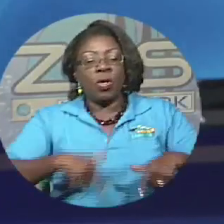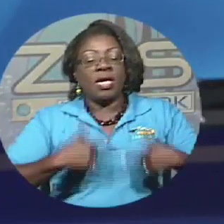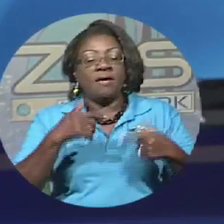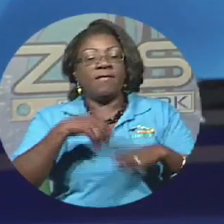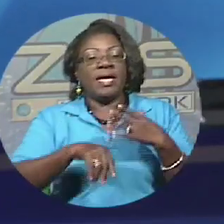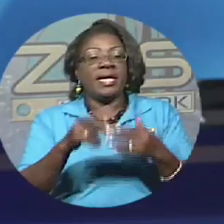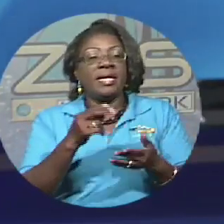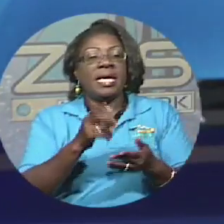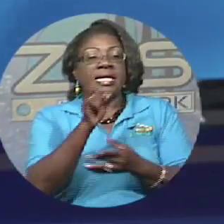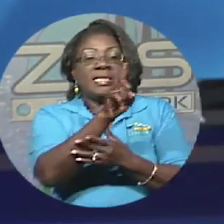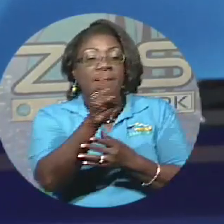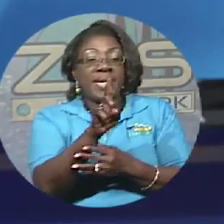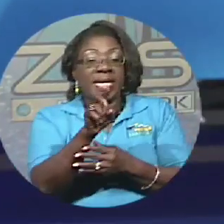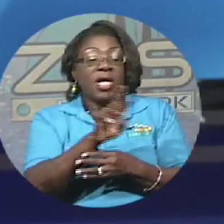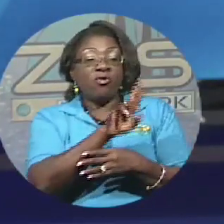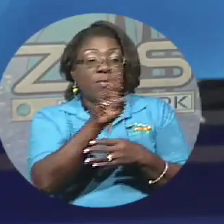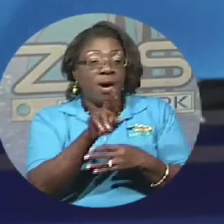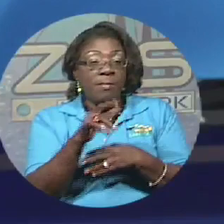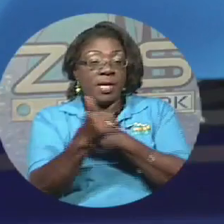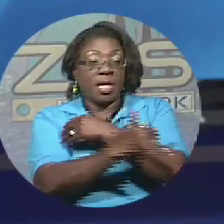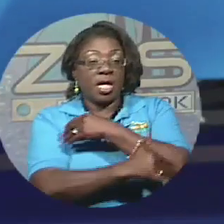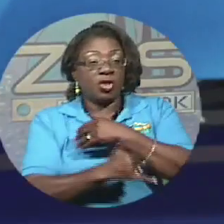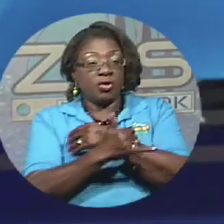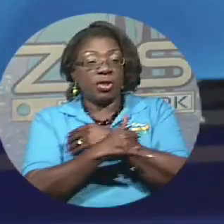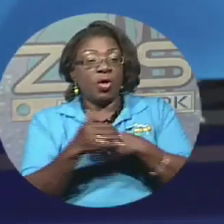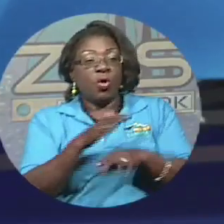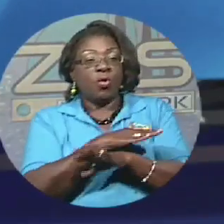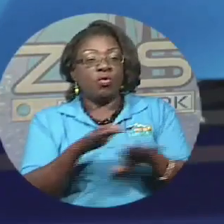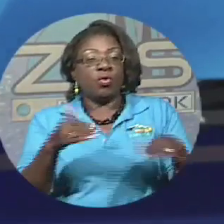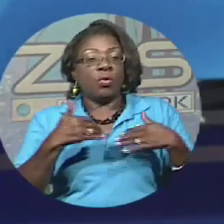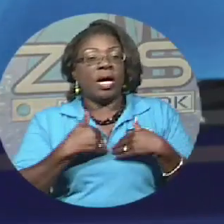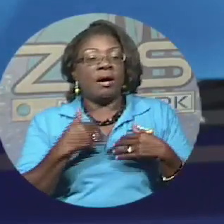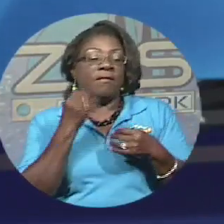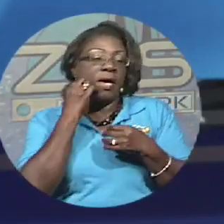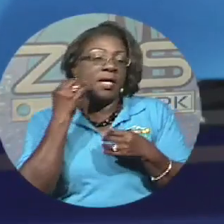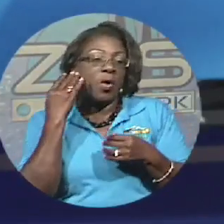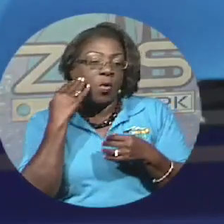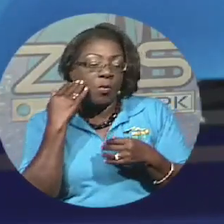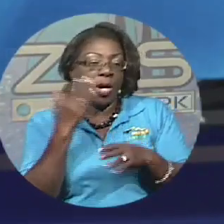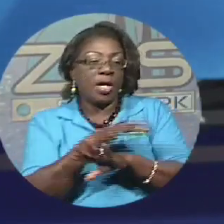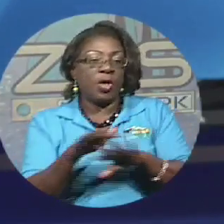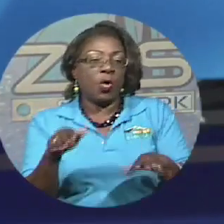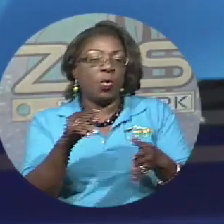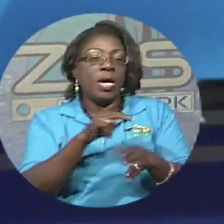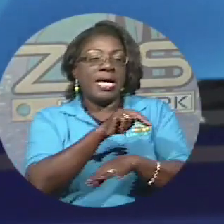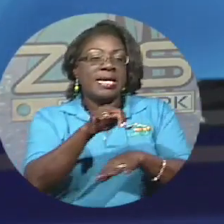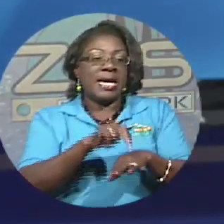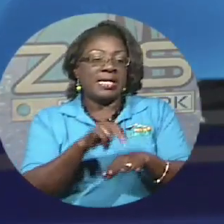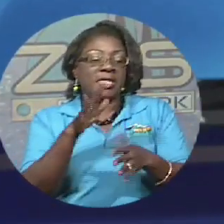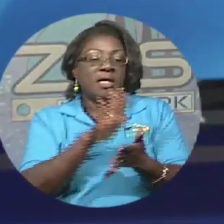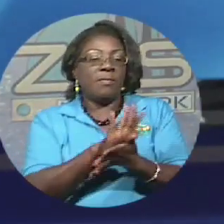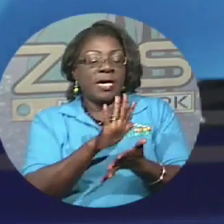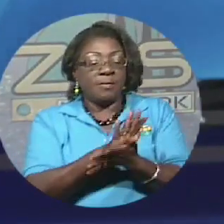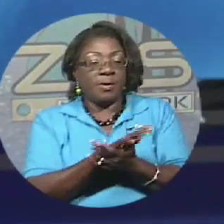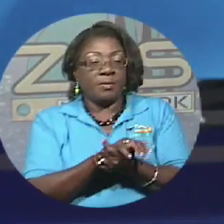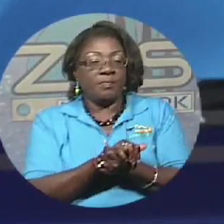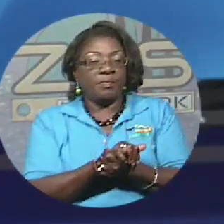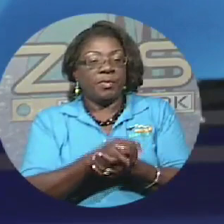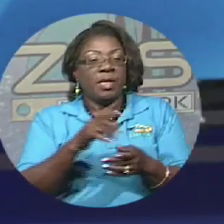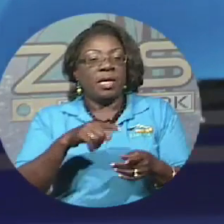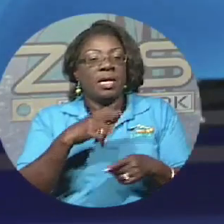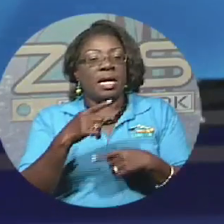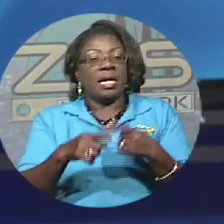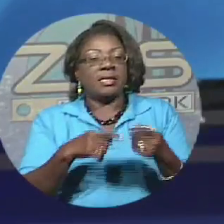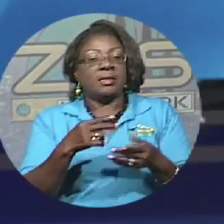The Bahamas and CARICOM continue to press for a resolution. This as the Bahamas government highlights a policy going forward